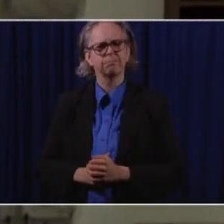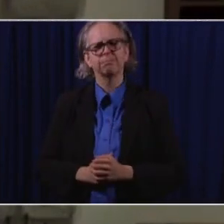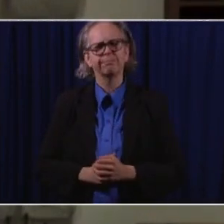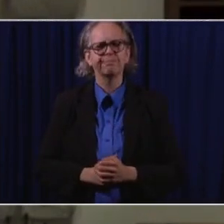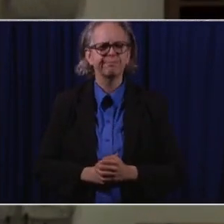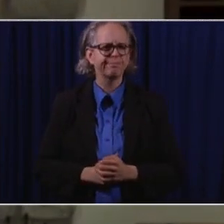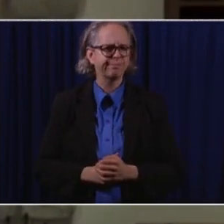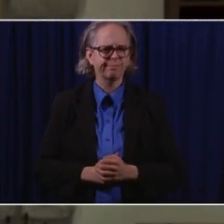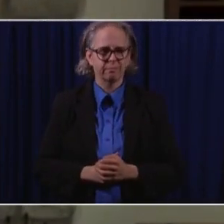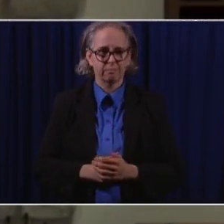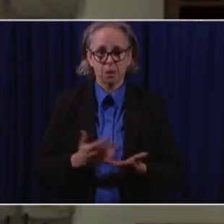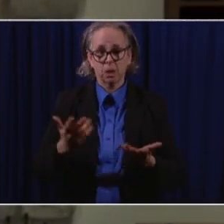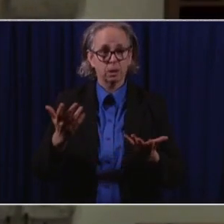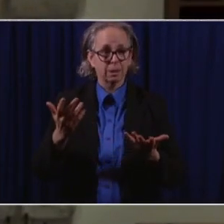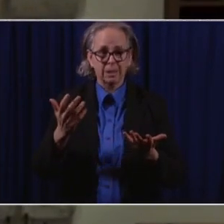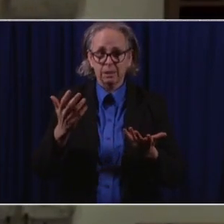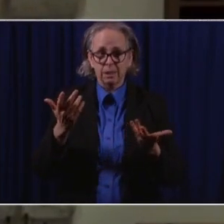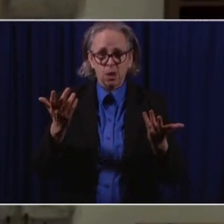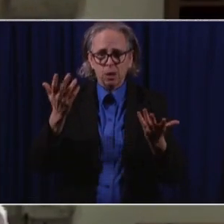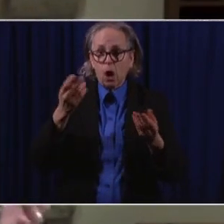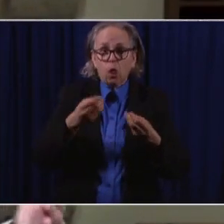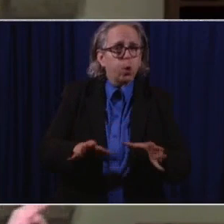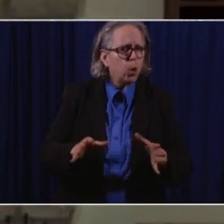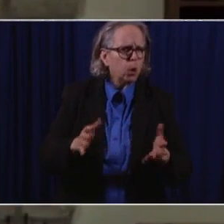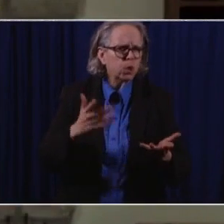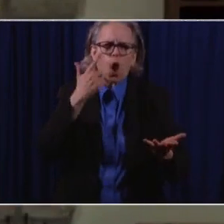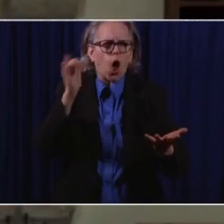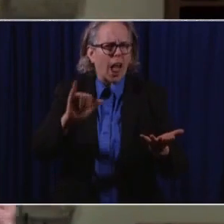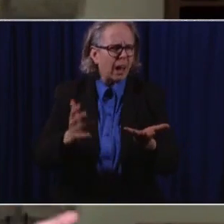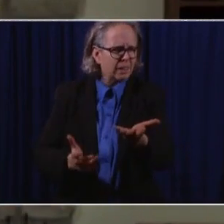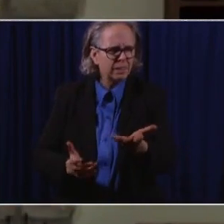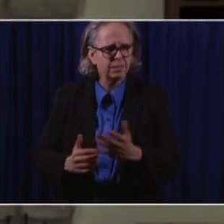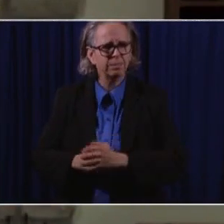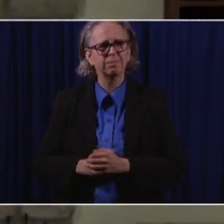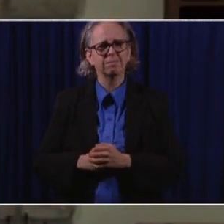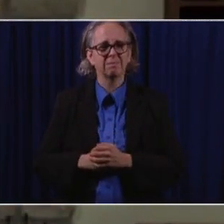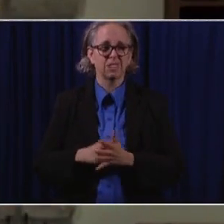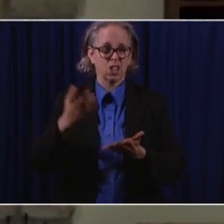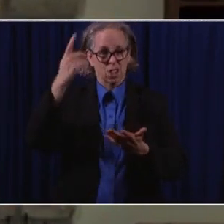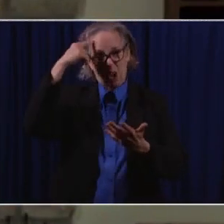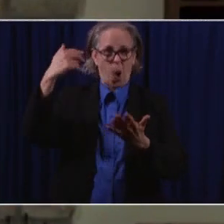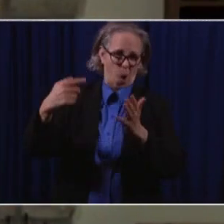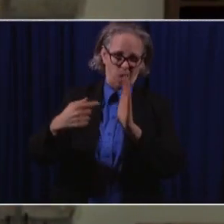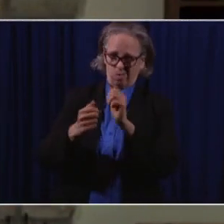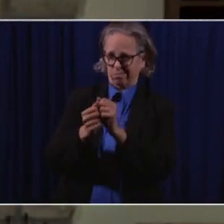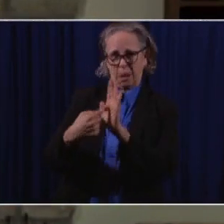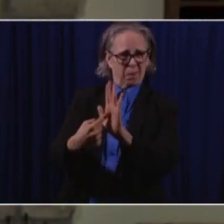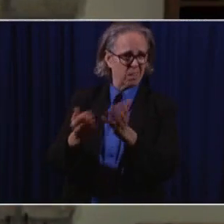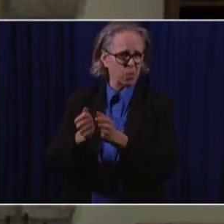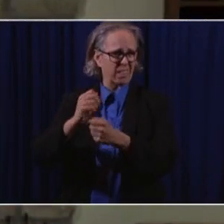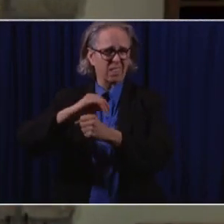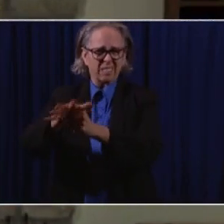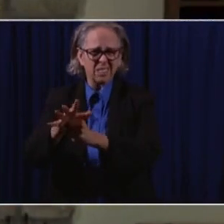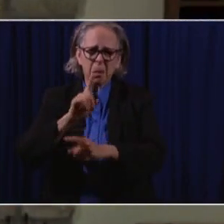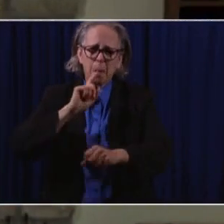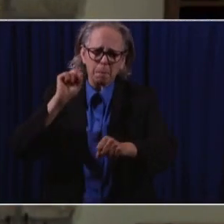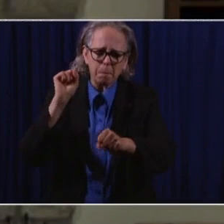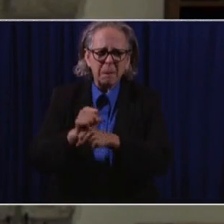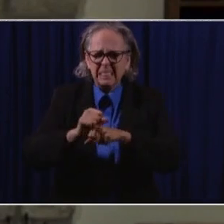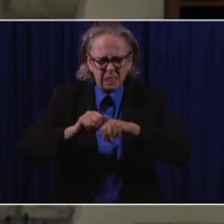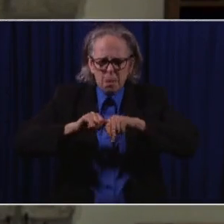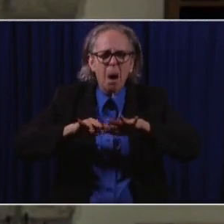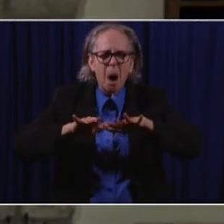rises and is really this red tide going all the way across Ohio, that a lot of things